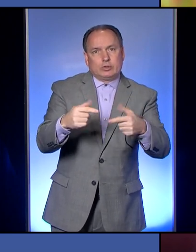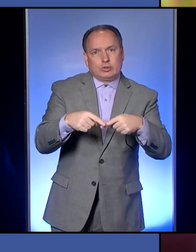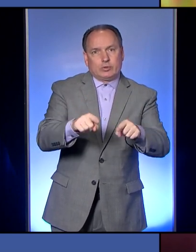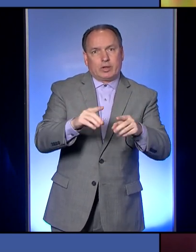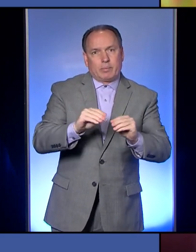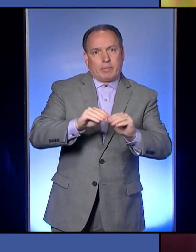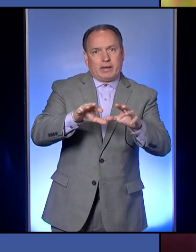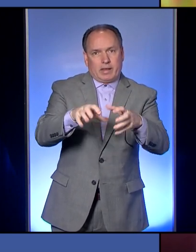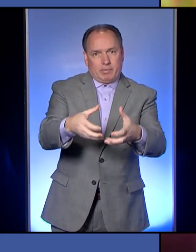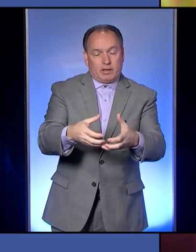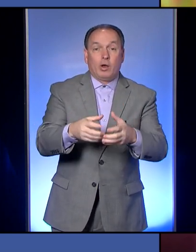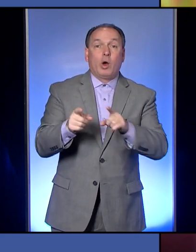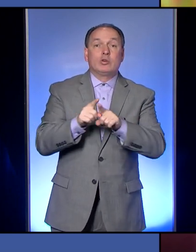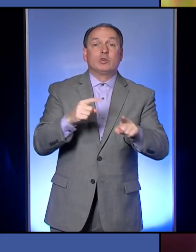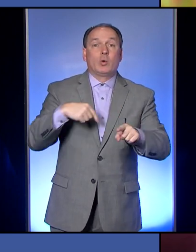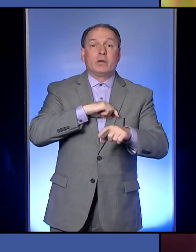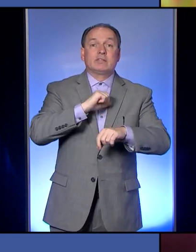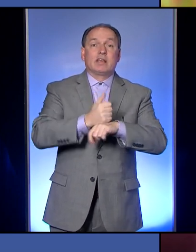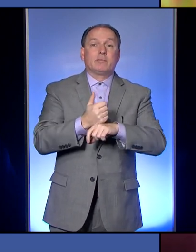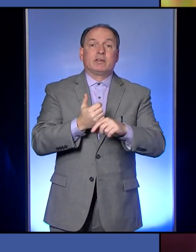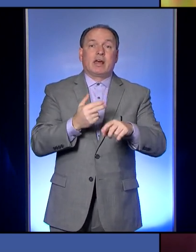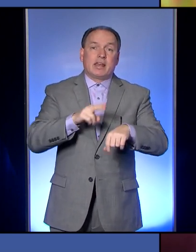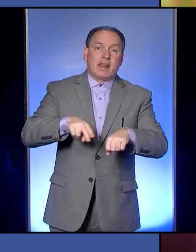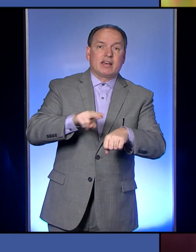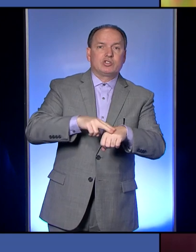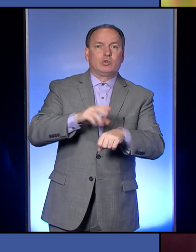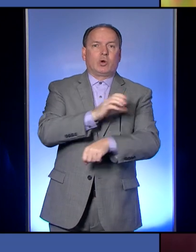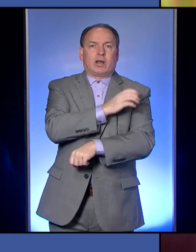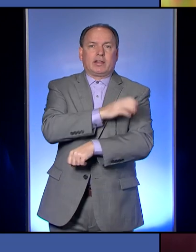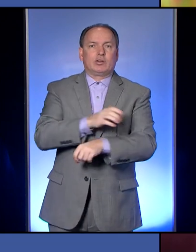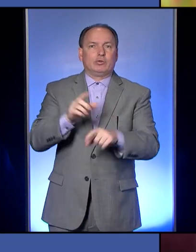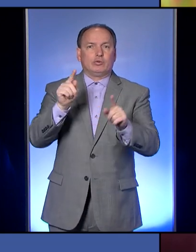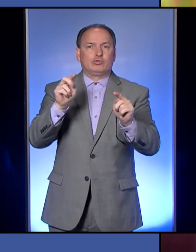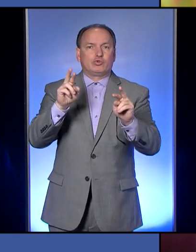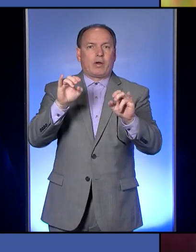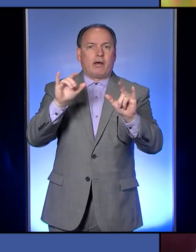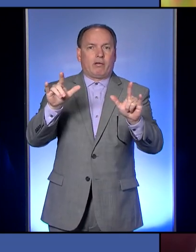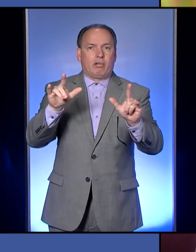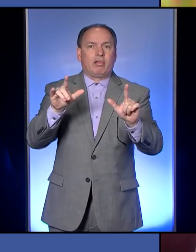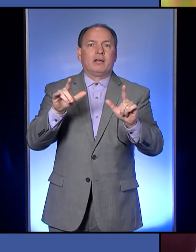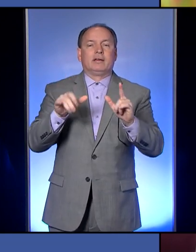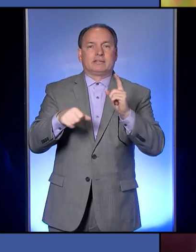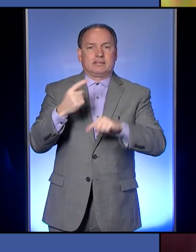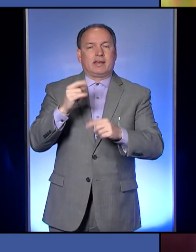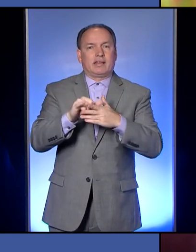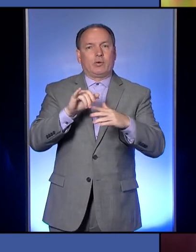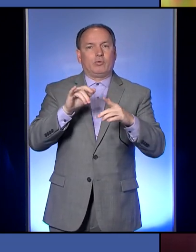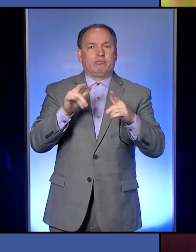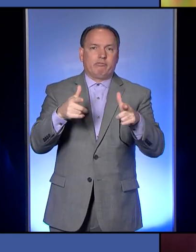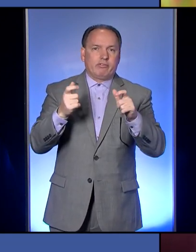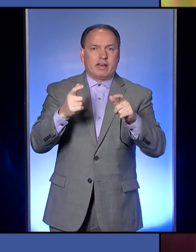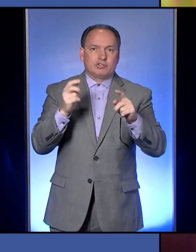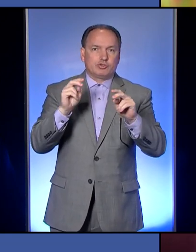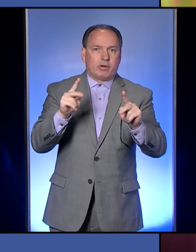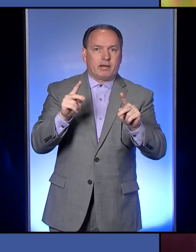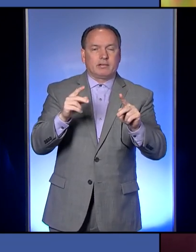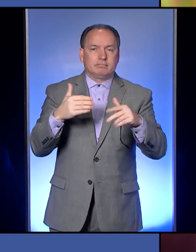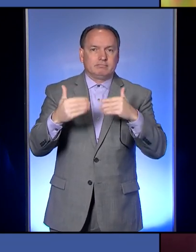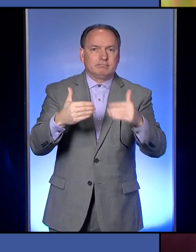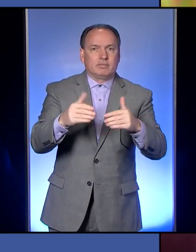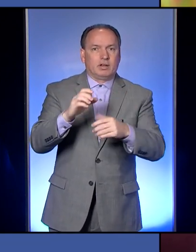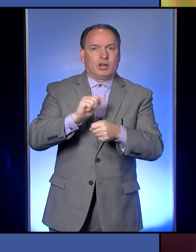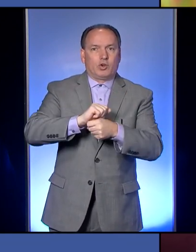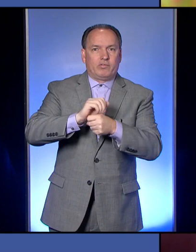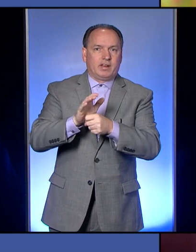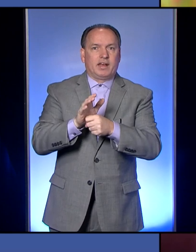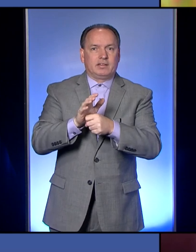also announced we're launching a national clinical trial today that will fast-track identification of potential therapies for COVID-19 across